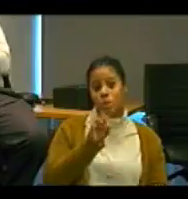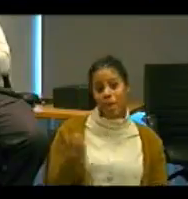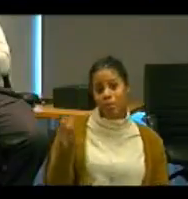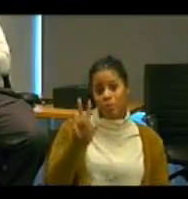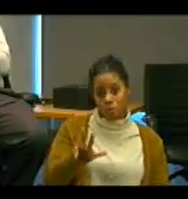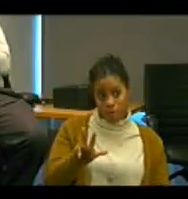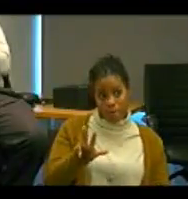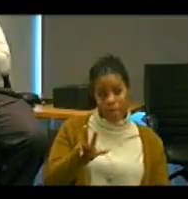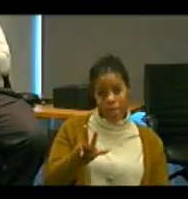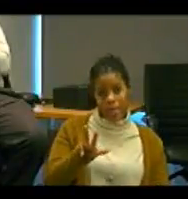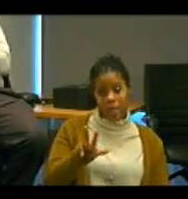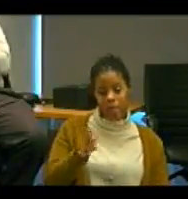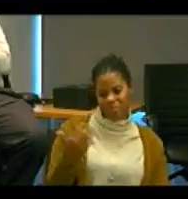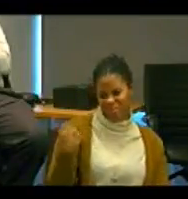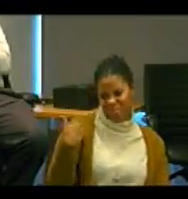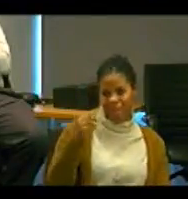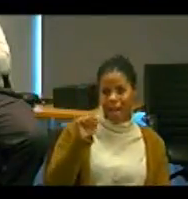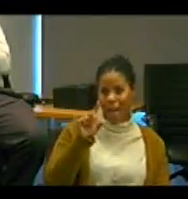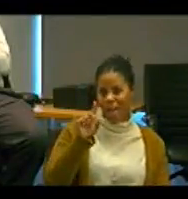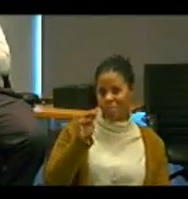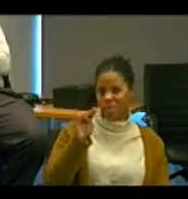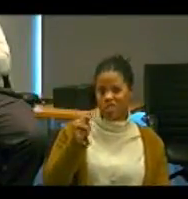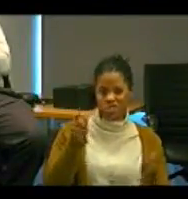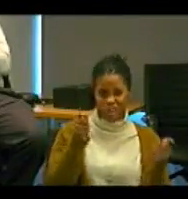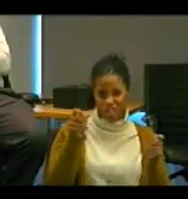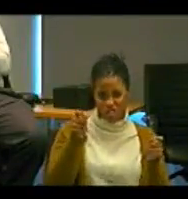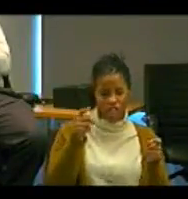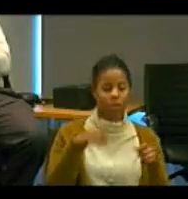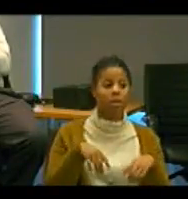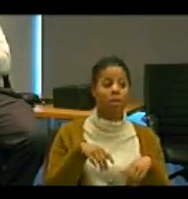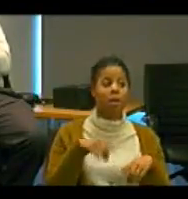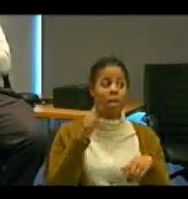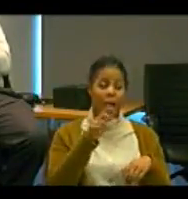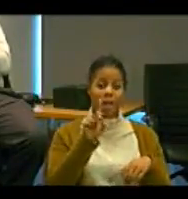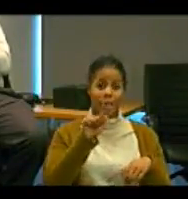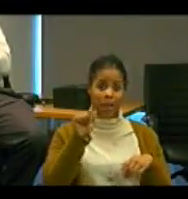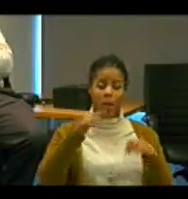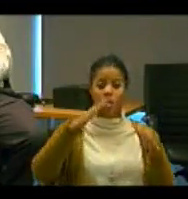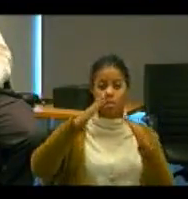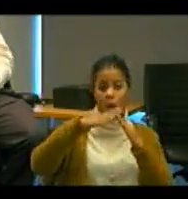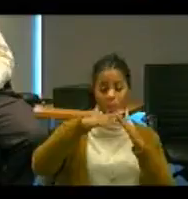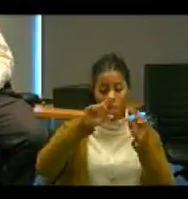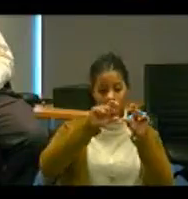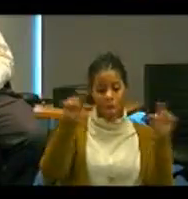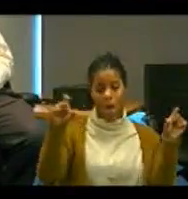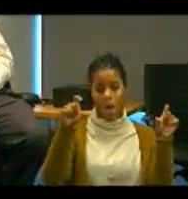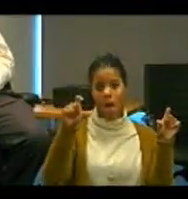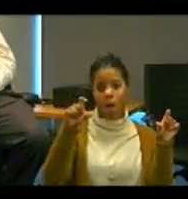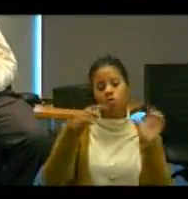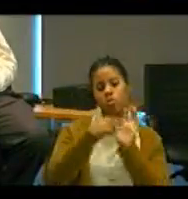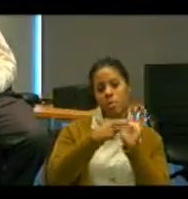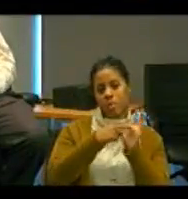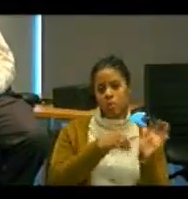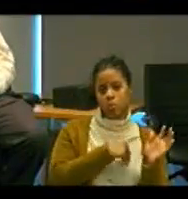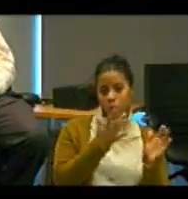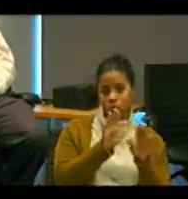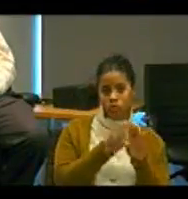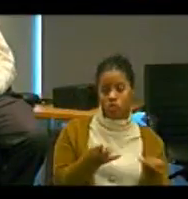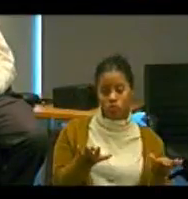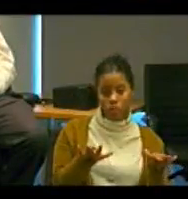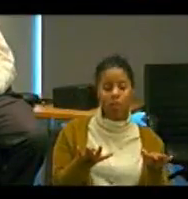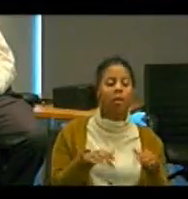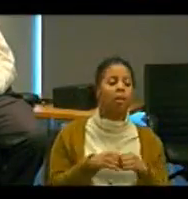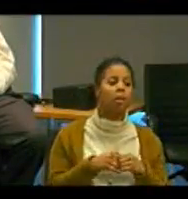until the latest administration, the data we're examining here, this top line represents white children with